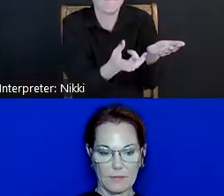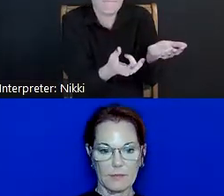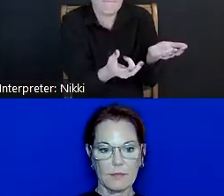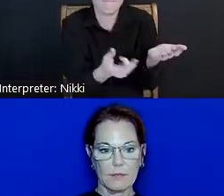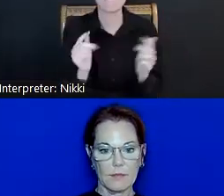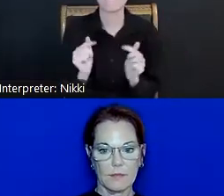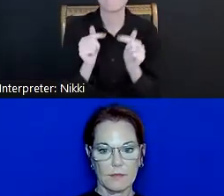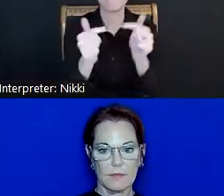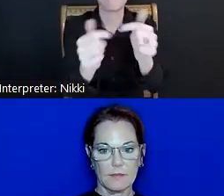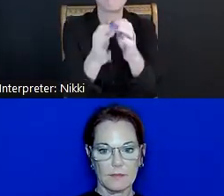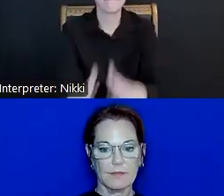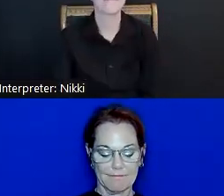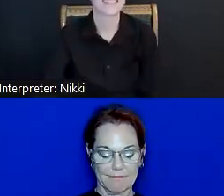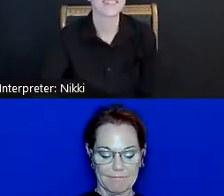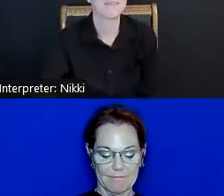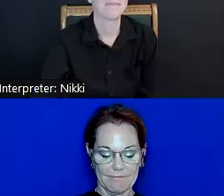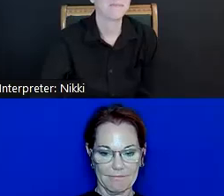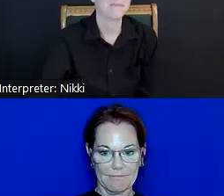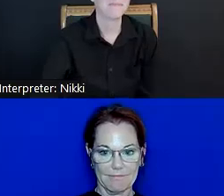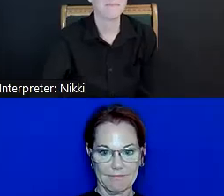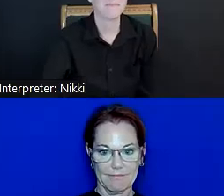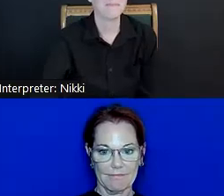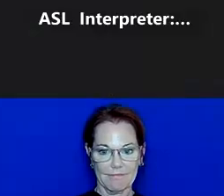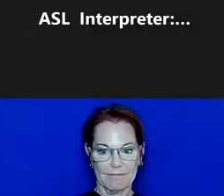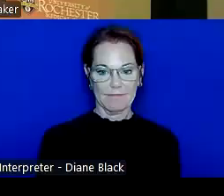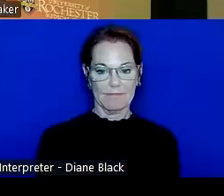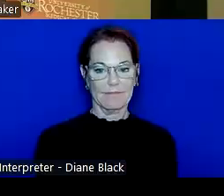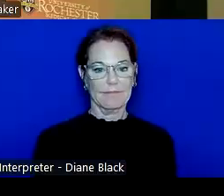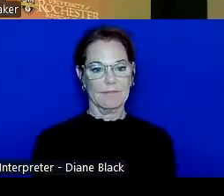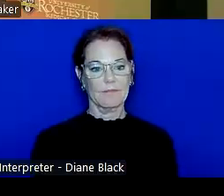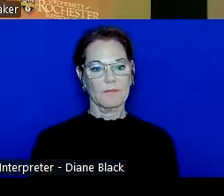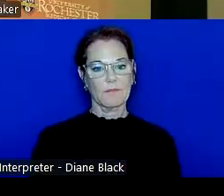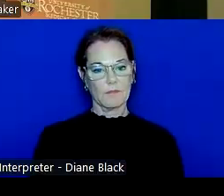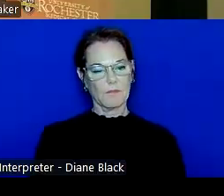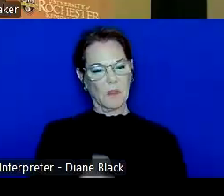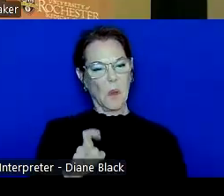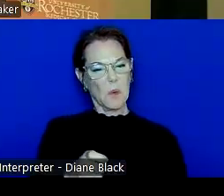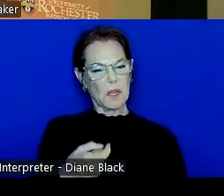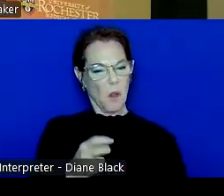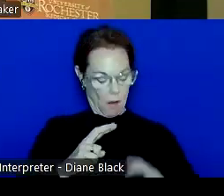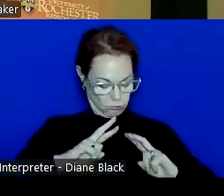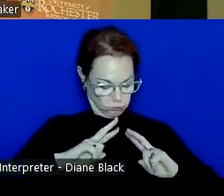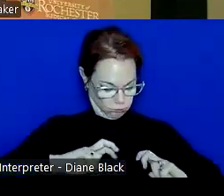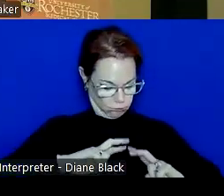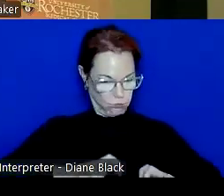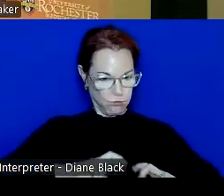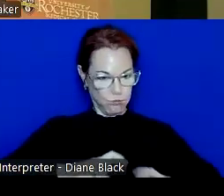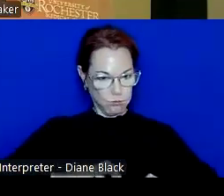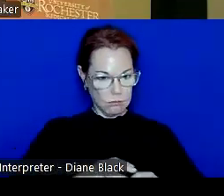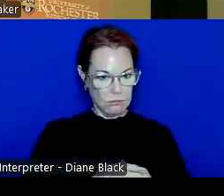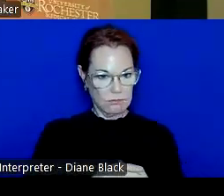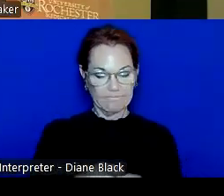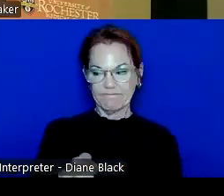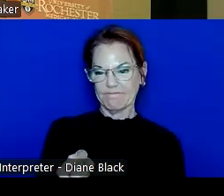A little considered judgment may be in order, a little searching of the soul, if you will. What we have just seen was not a pretty